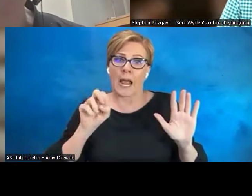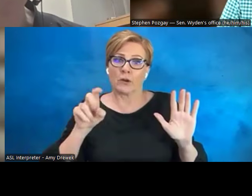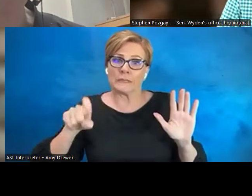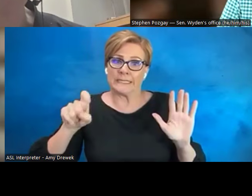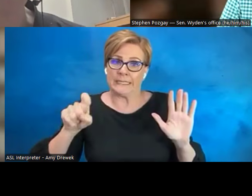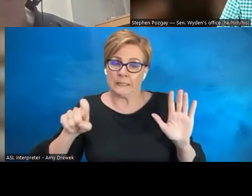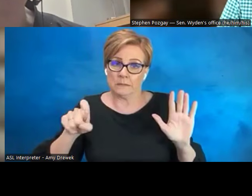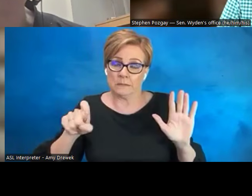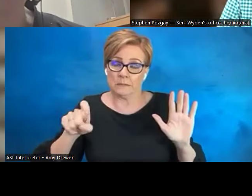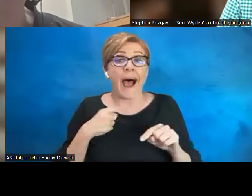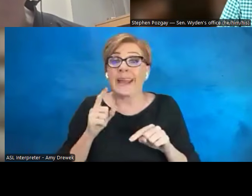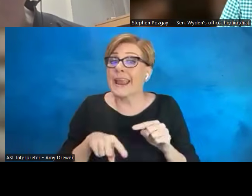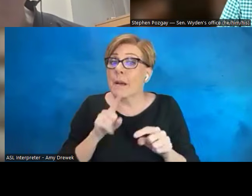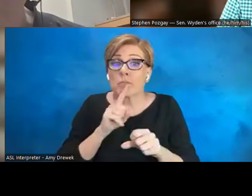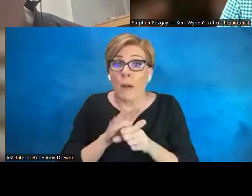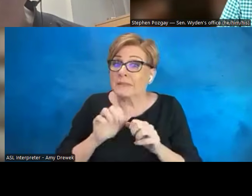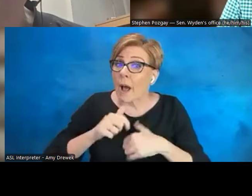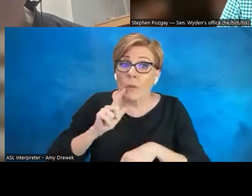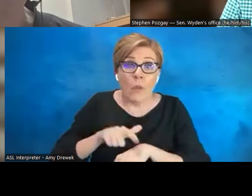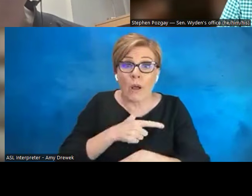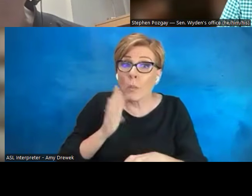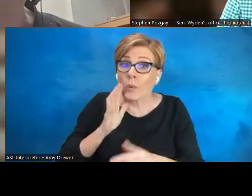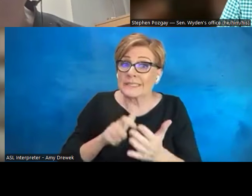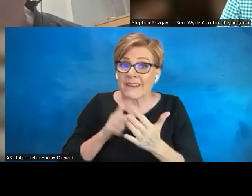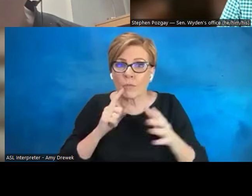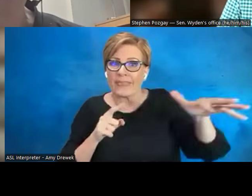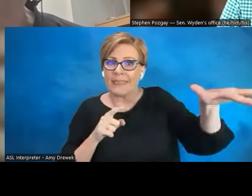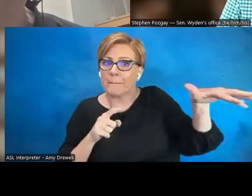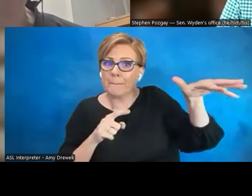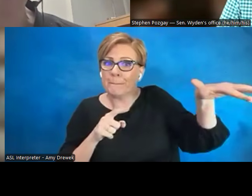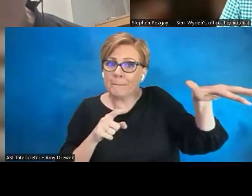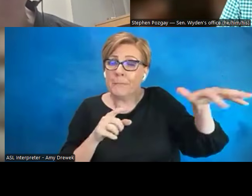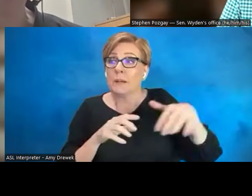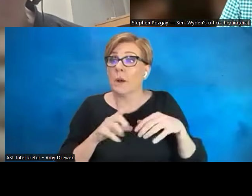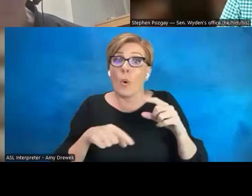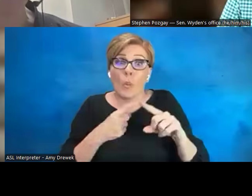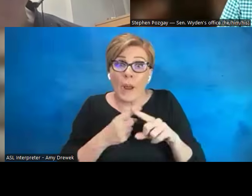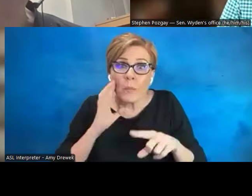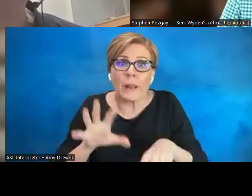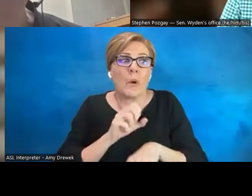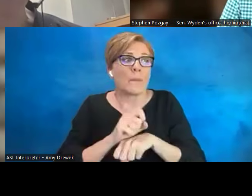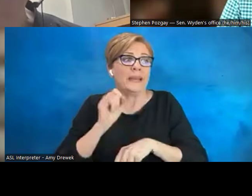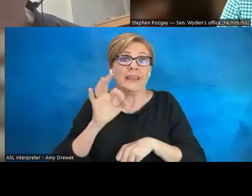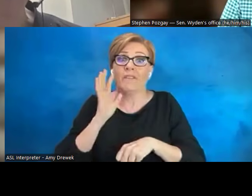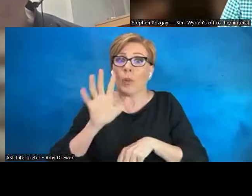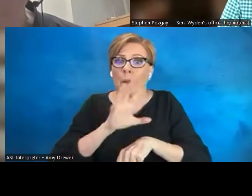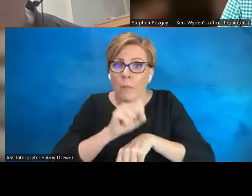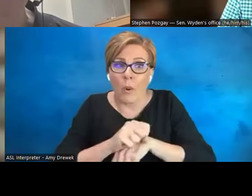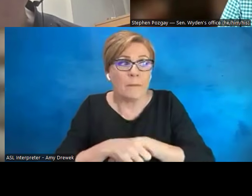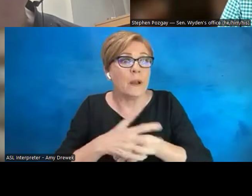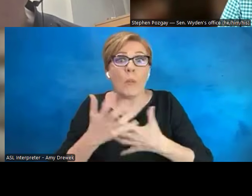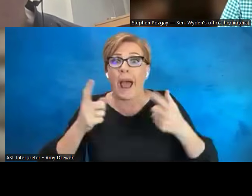not promise how long it's going to take for SSA to do something, if we're going to get an appointment, when we're going to get an appointment, or what's going to happen at that appointment,